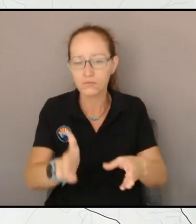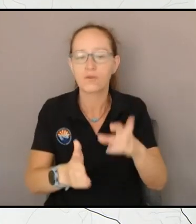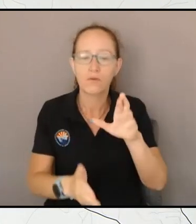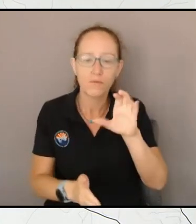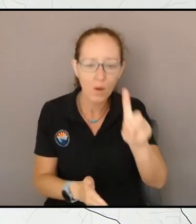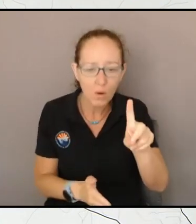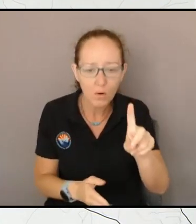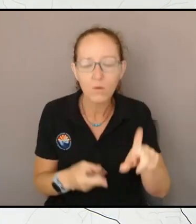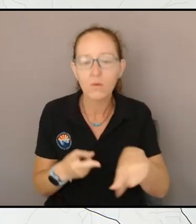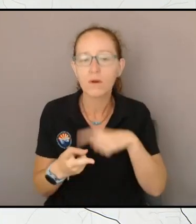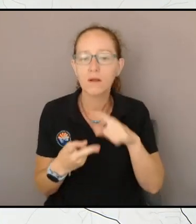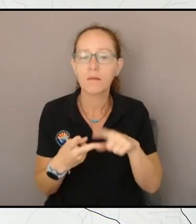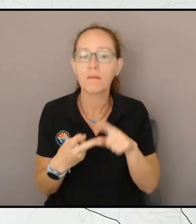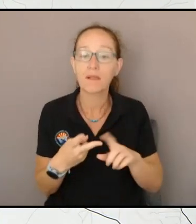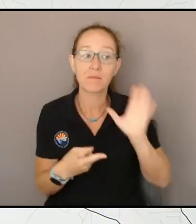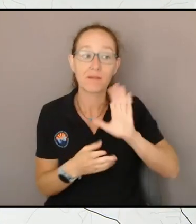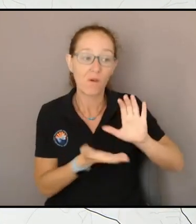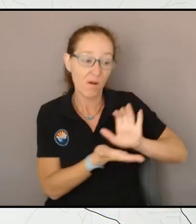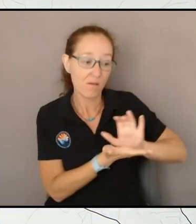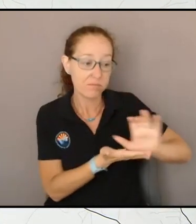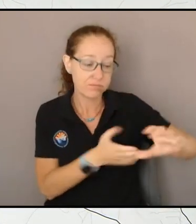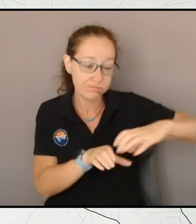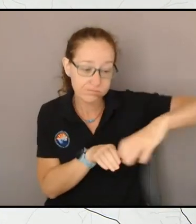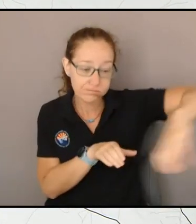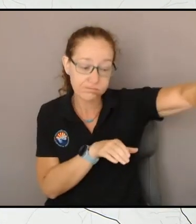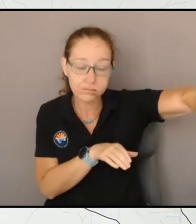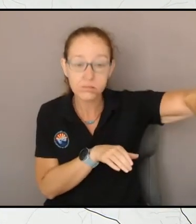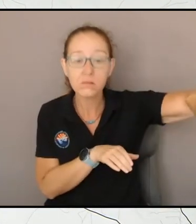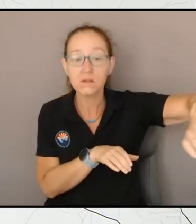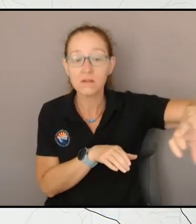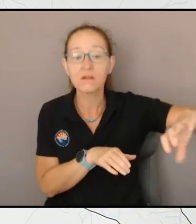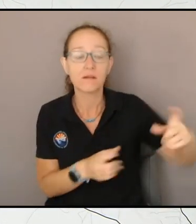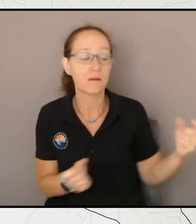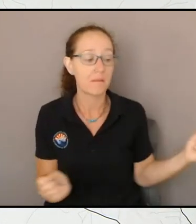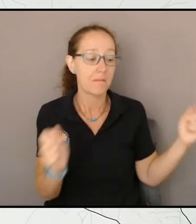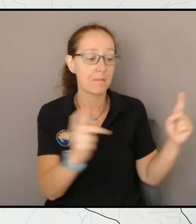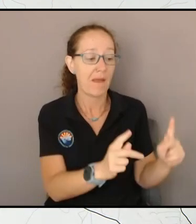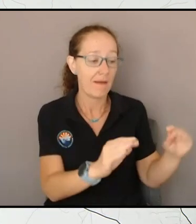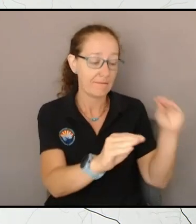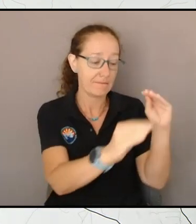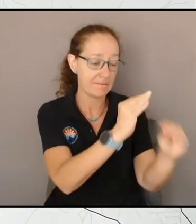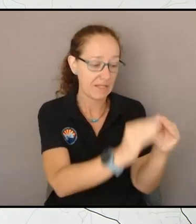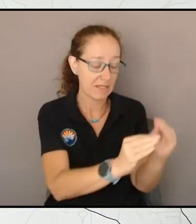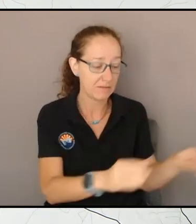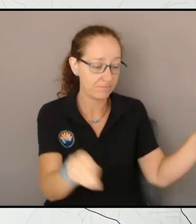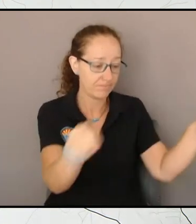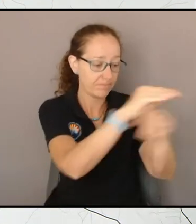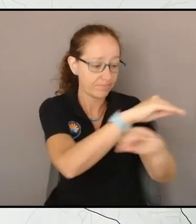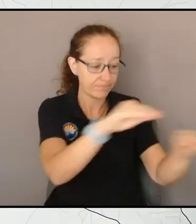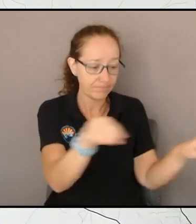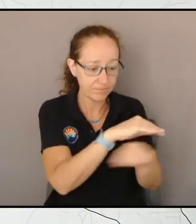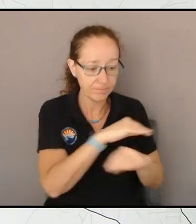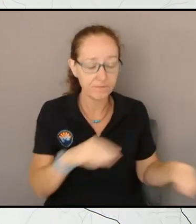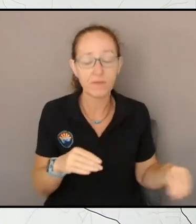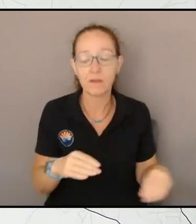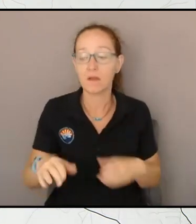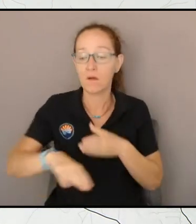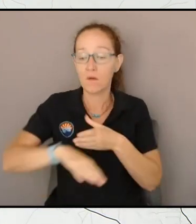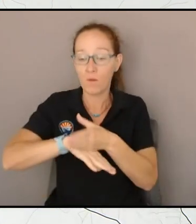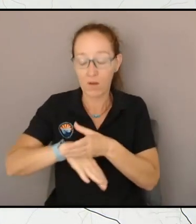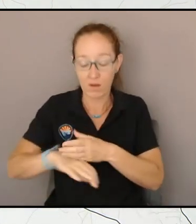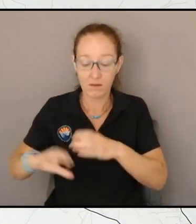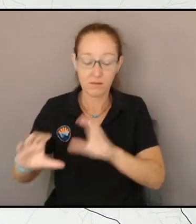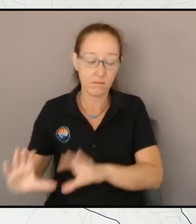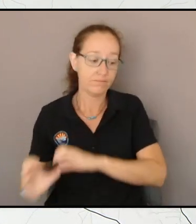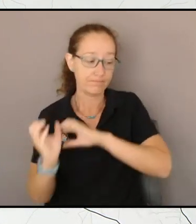repairing dozer lines and things like that, as well as chipping with crews. They're working on fence repair, handline repair,